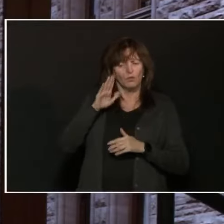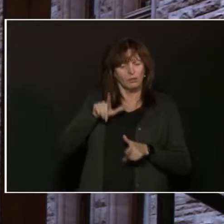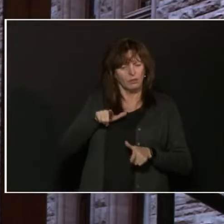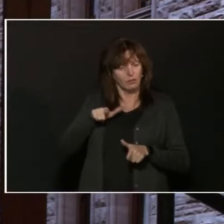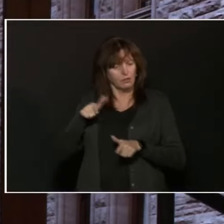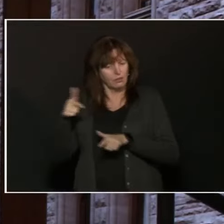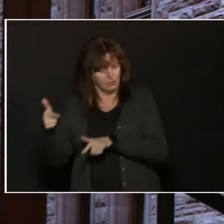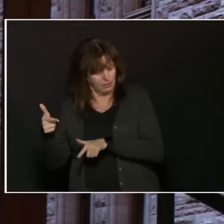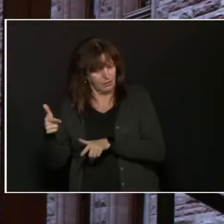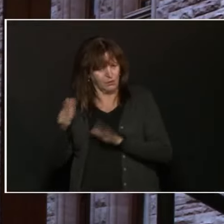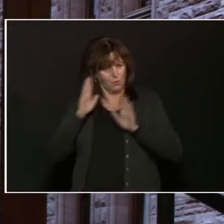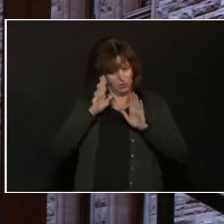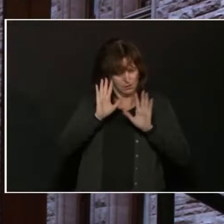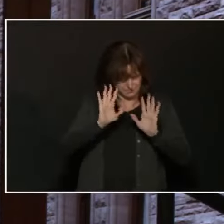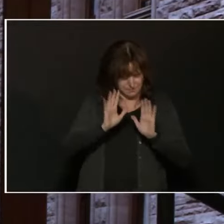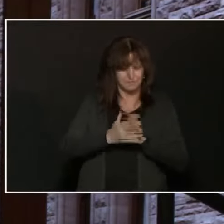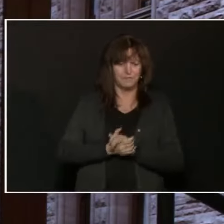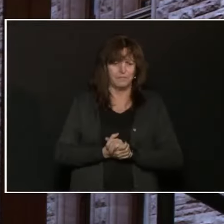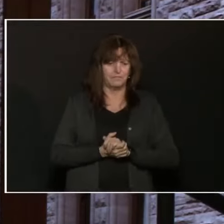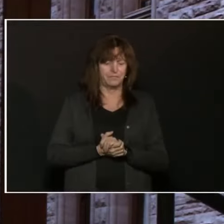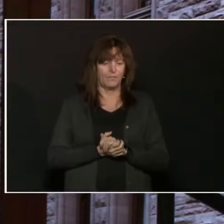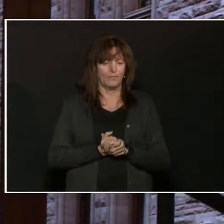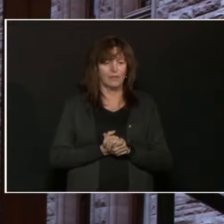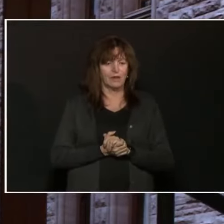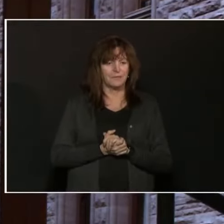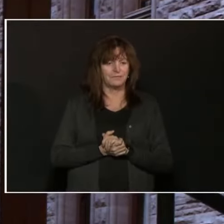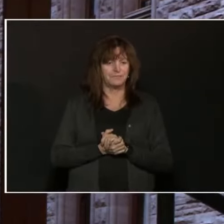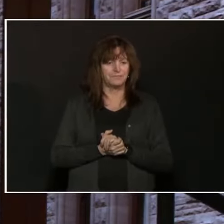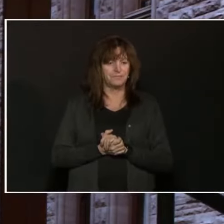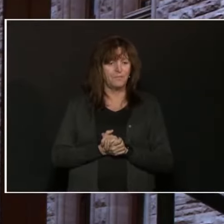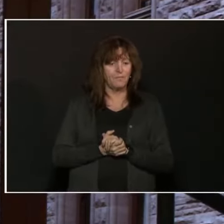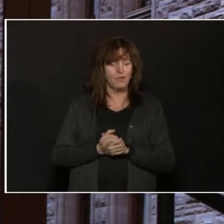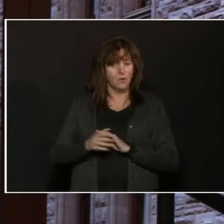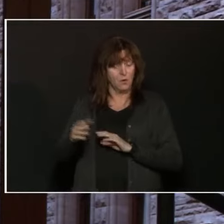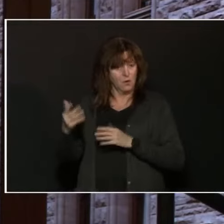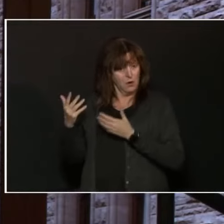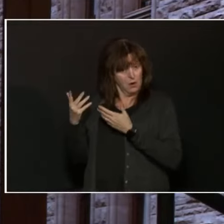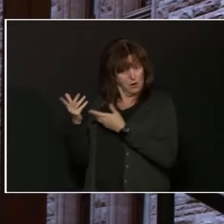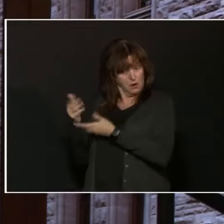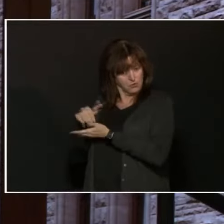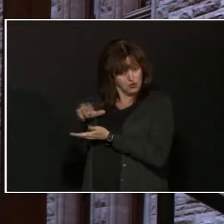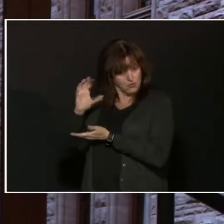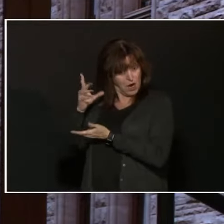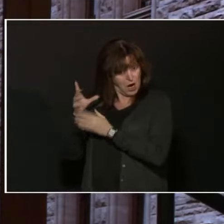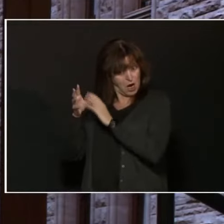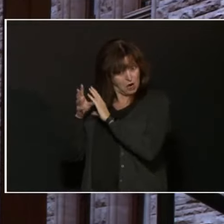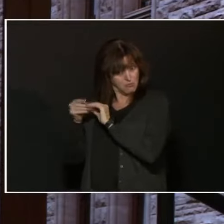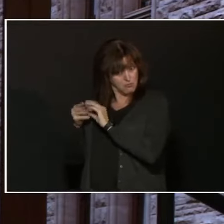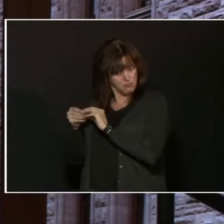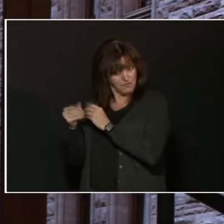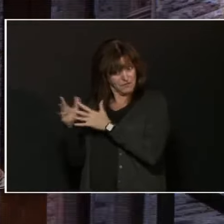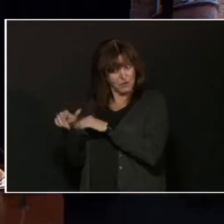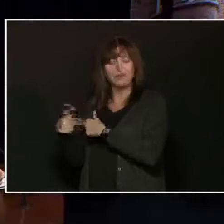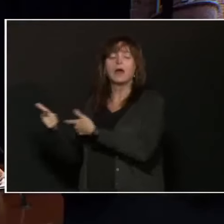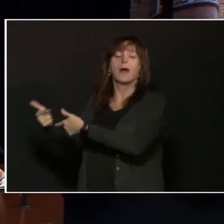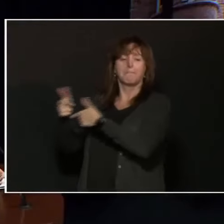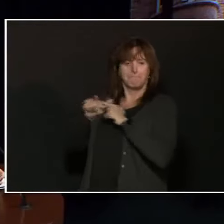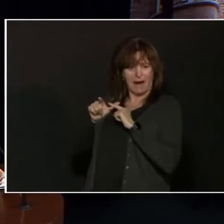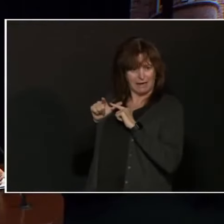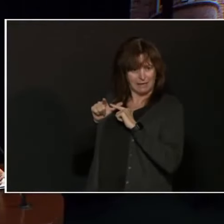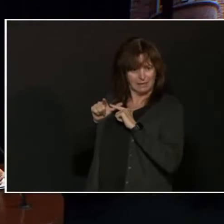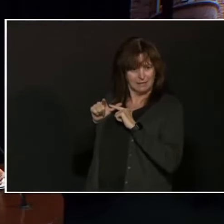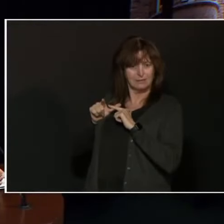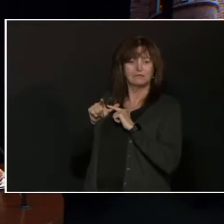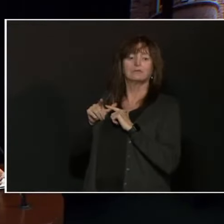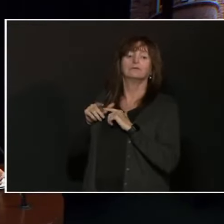and with different scenarios. So then I'll have some other comments with some data for today. But right now, I'm going to hand things over to Dr. Brown to take us